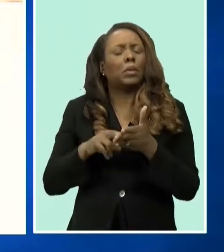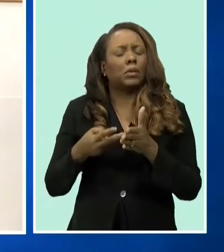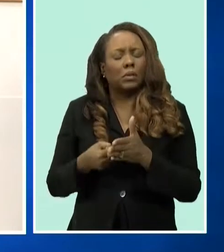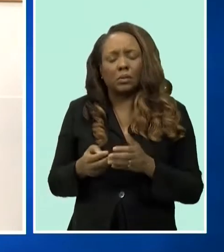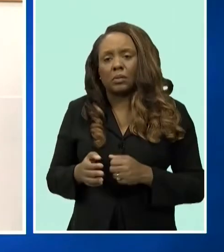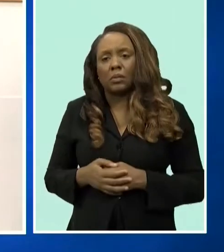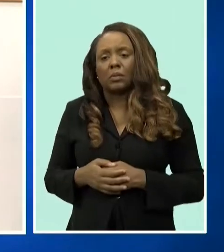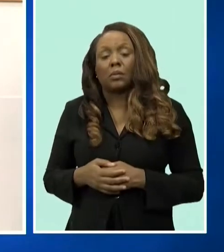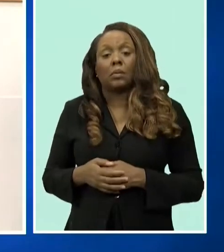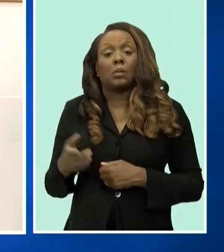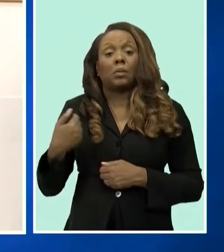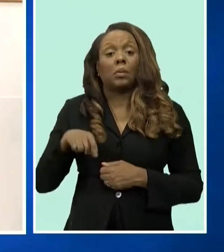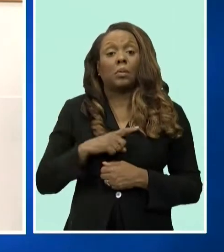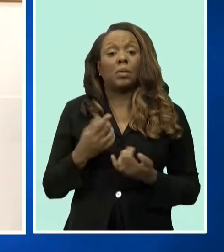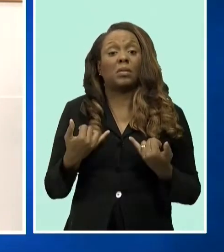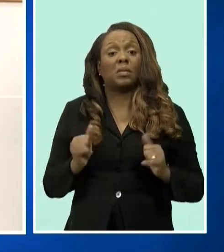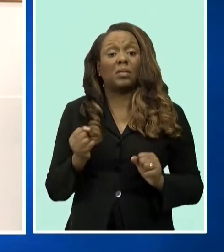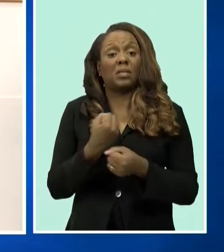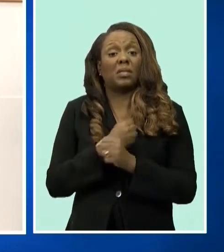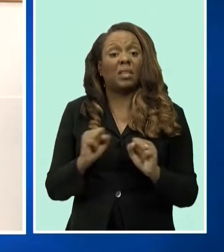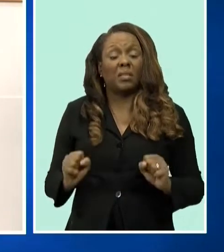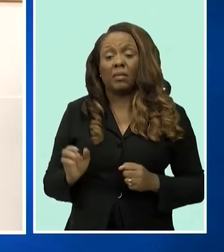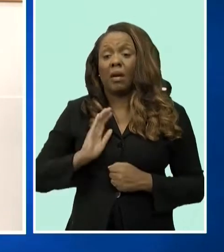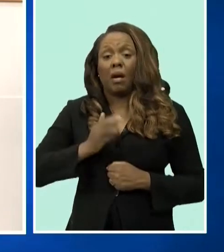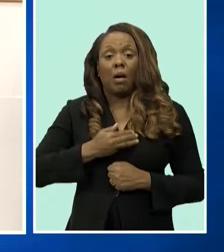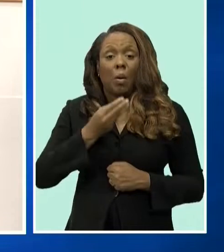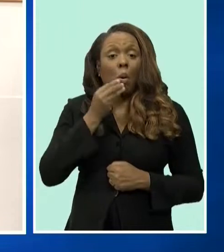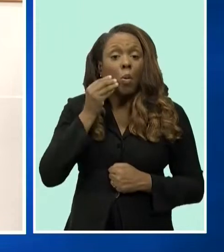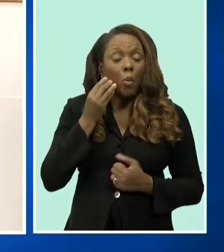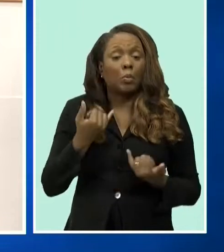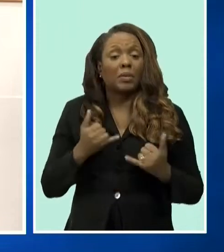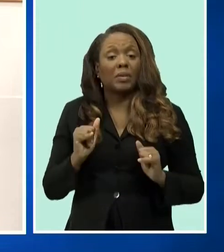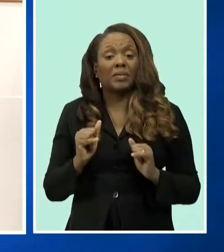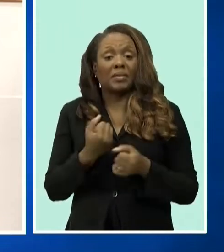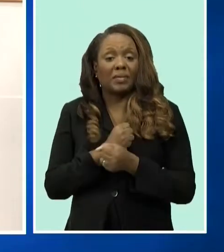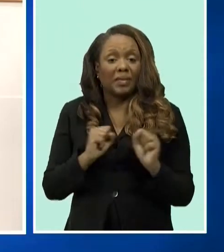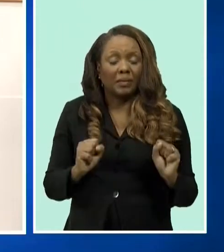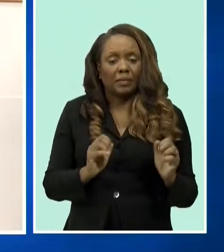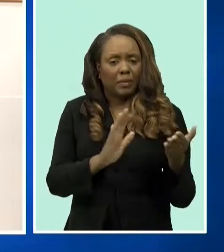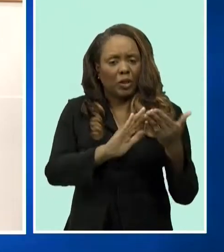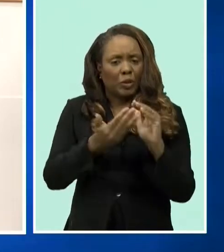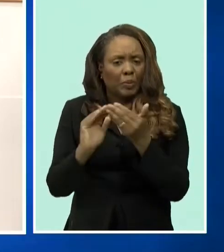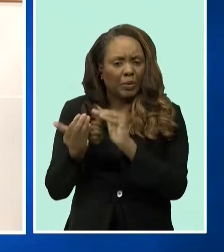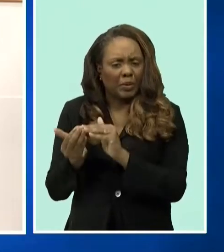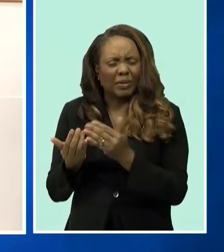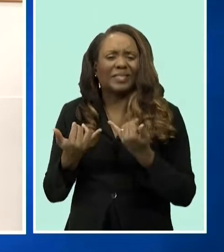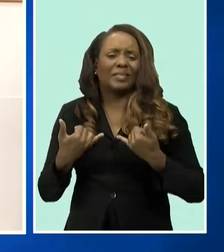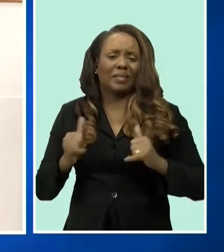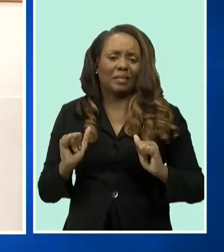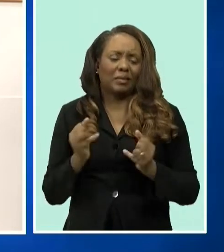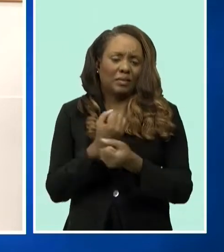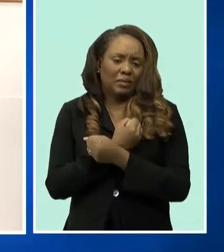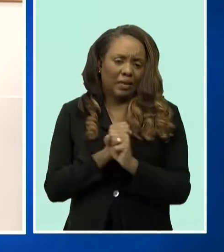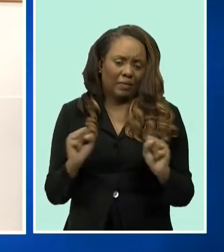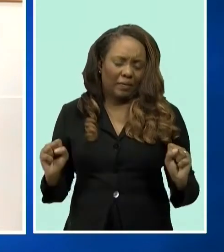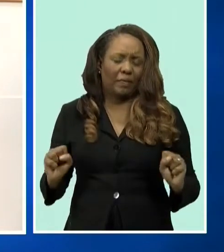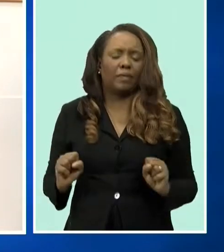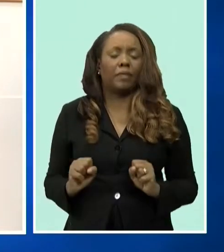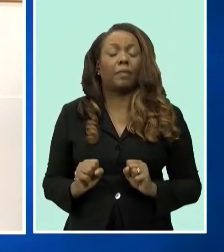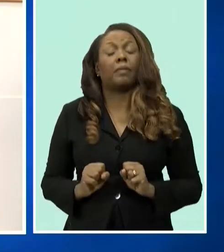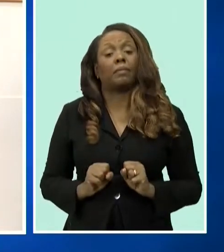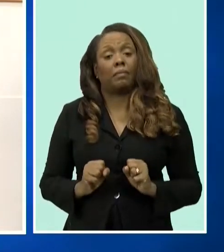Barbadians remain safe in their homes and in their communities. So I want also to